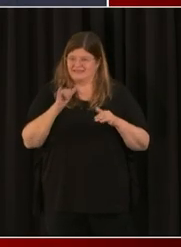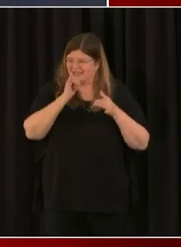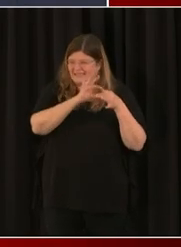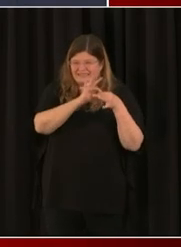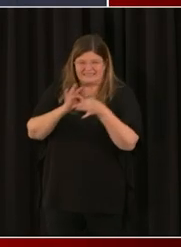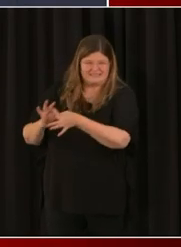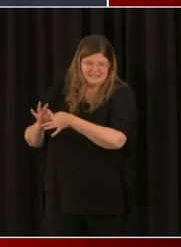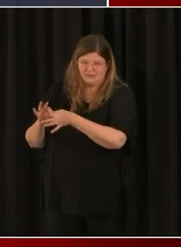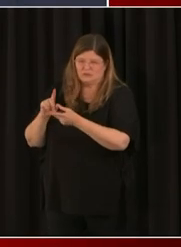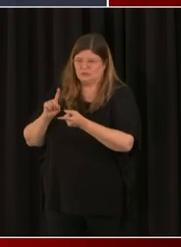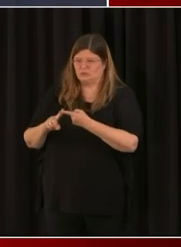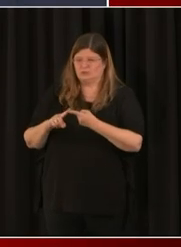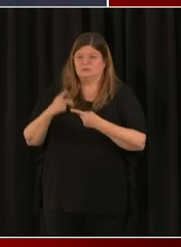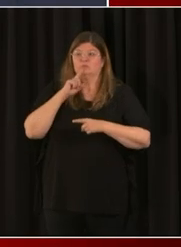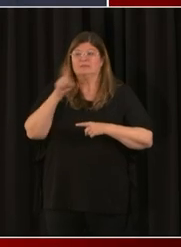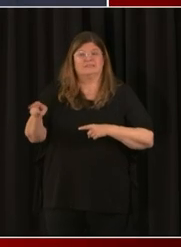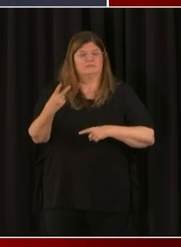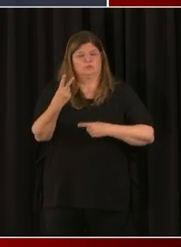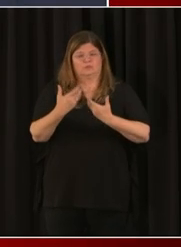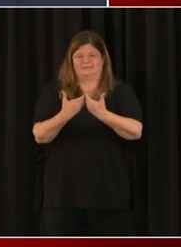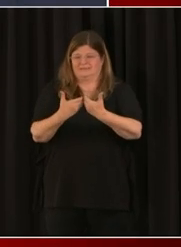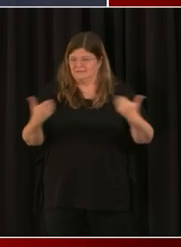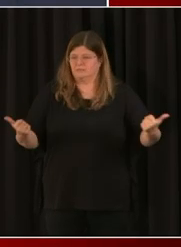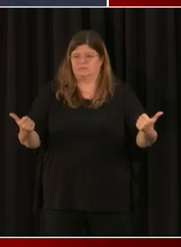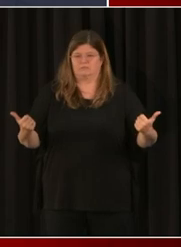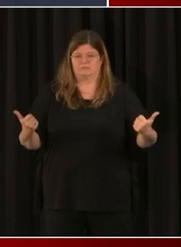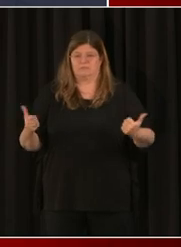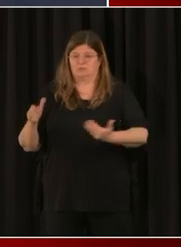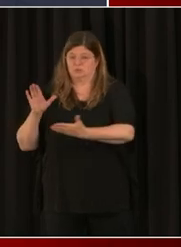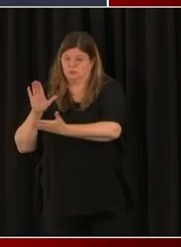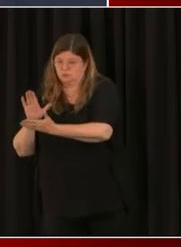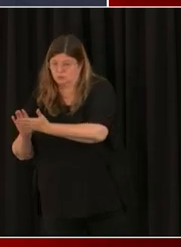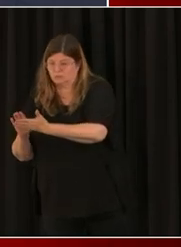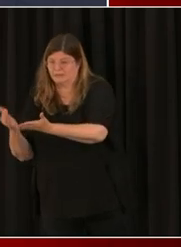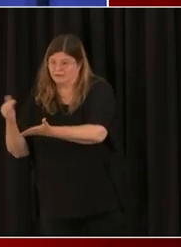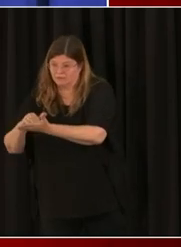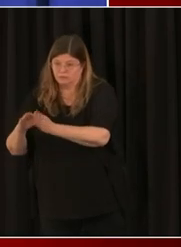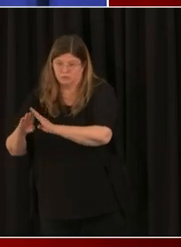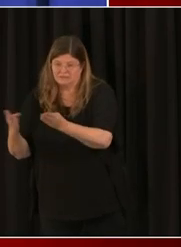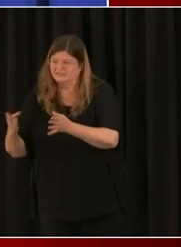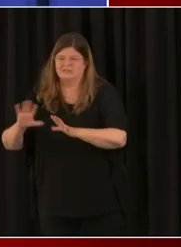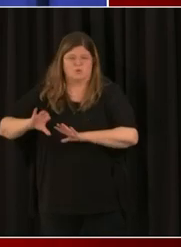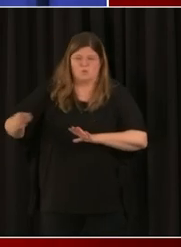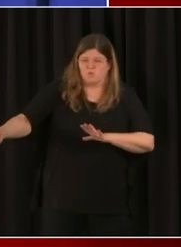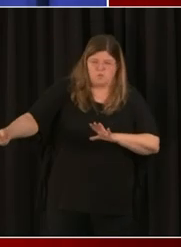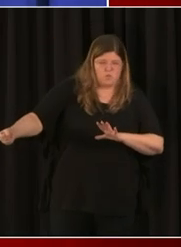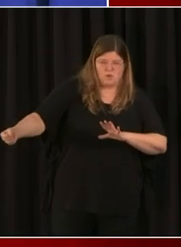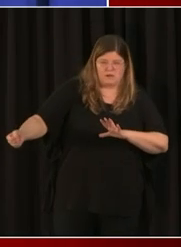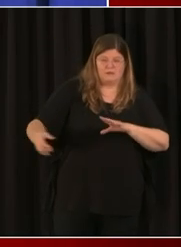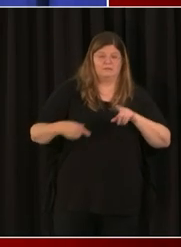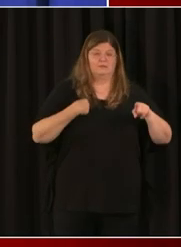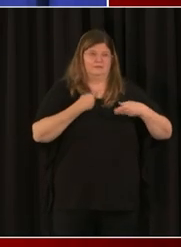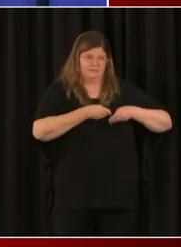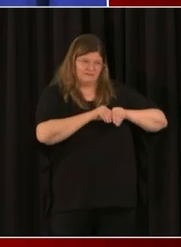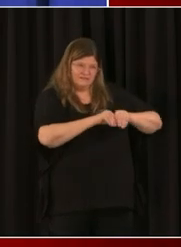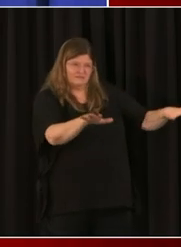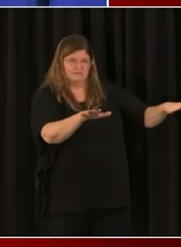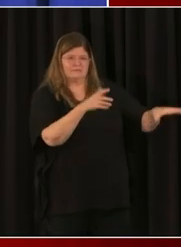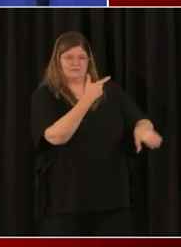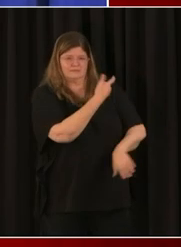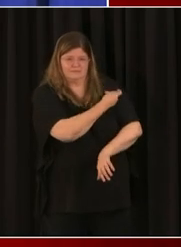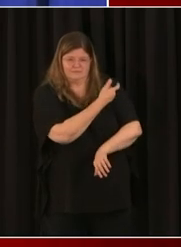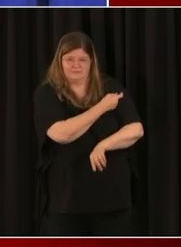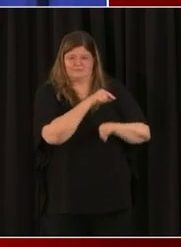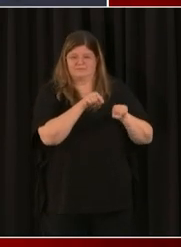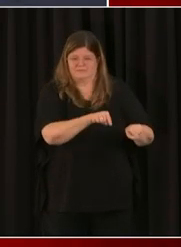linked to any phase of school reopening. Yes, and it's critically important for people to